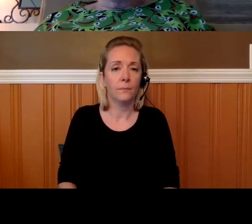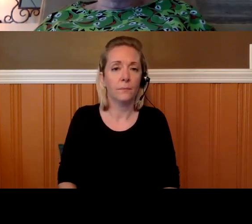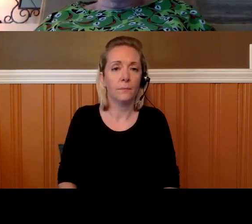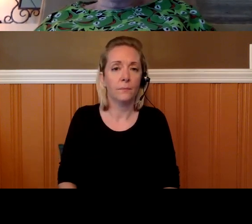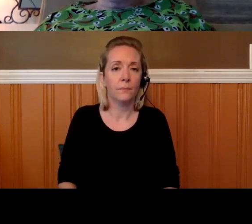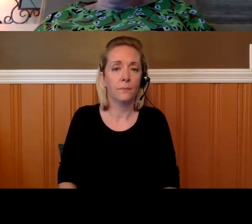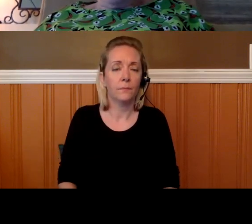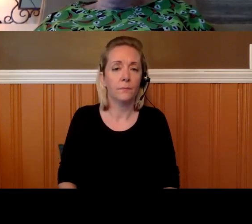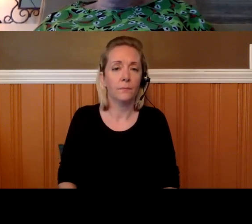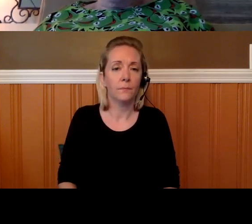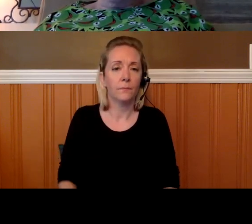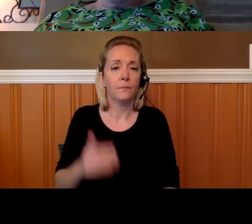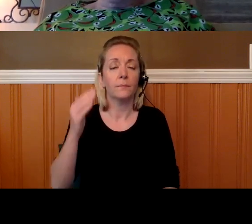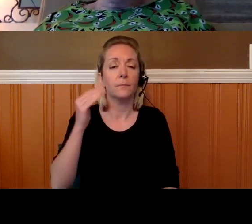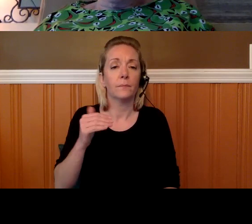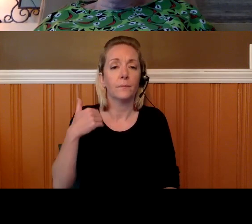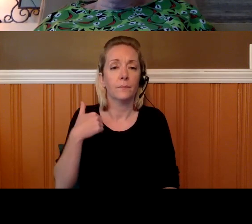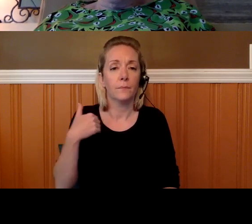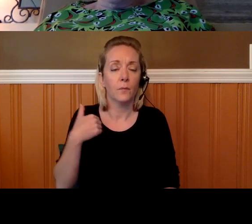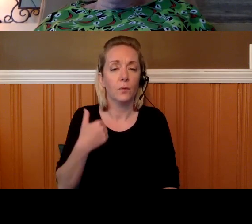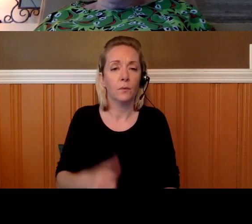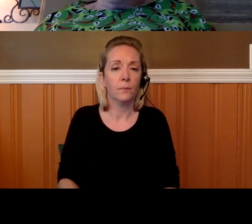Bounce with the